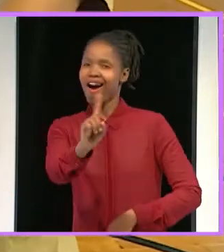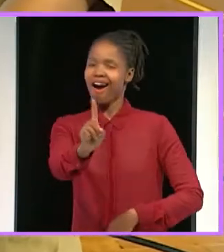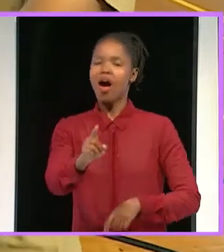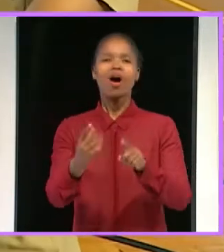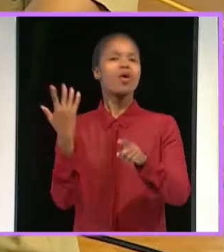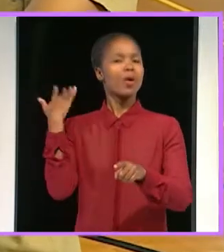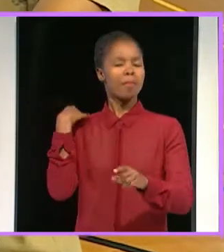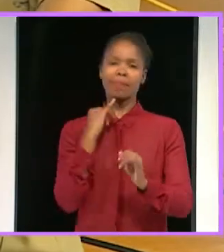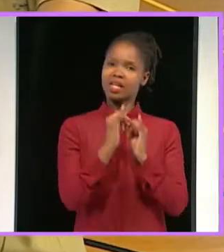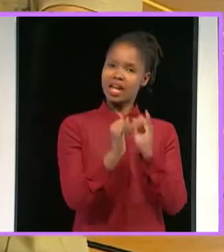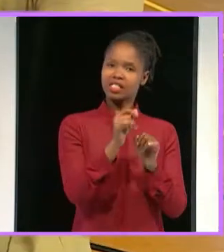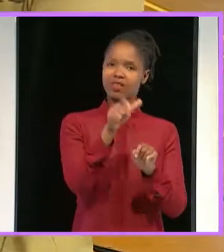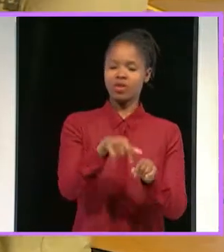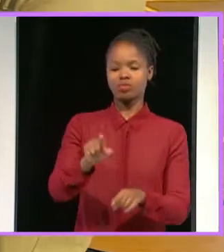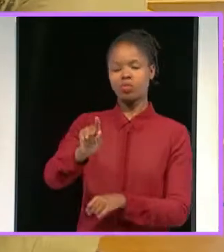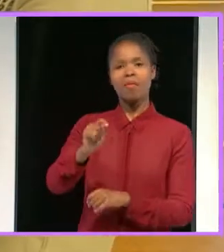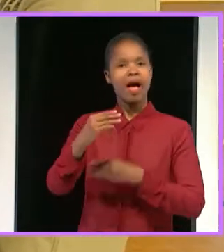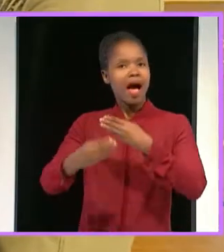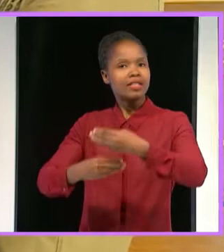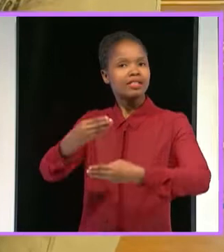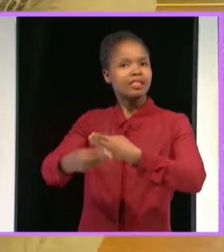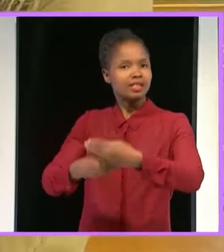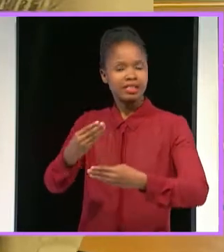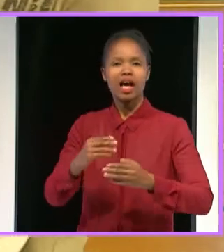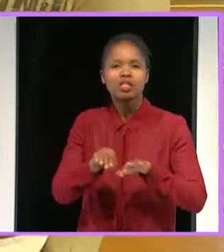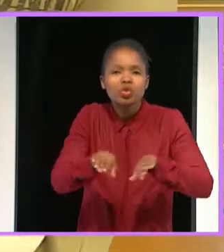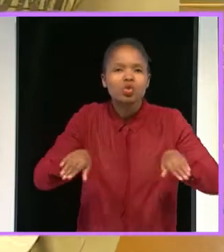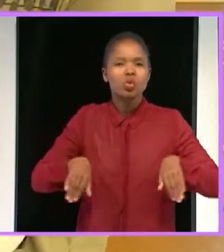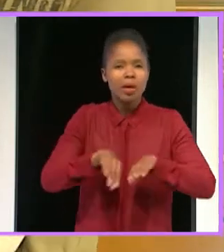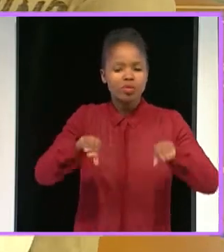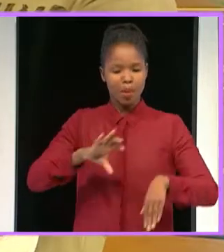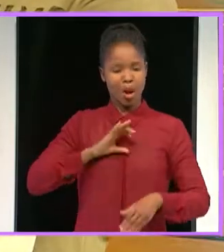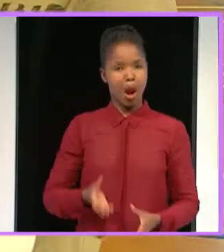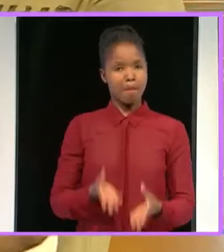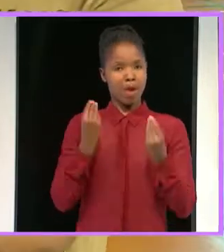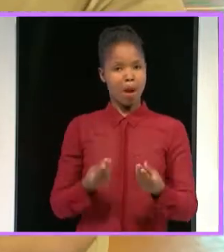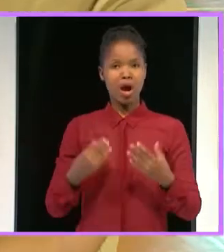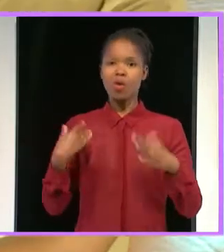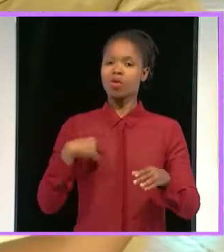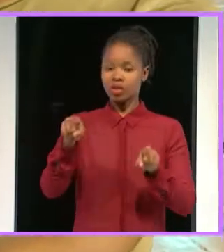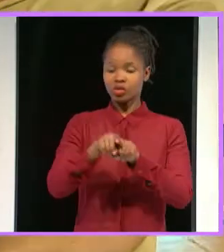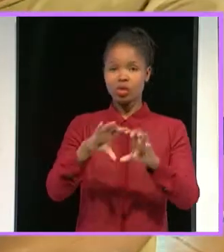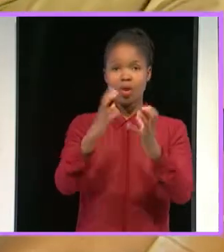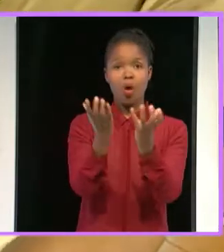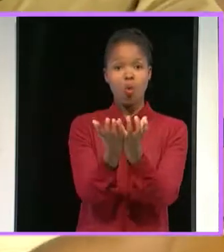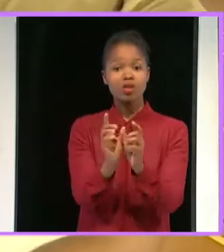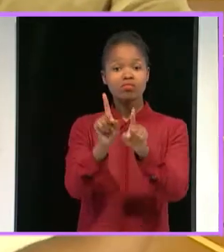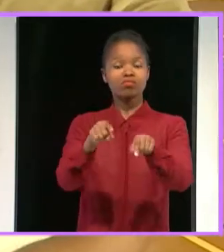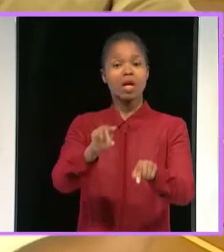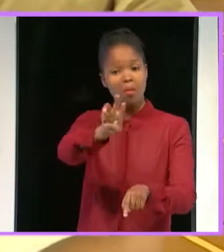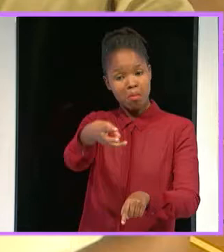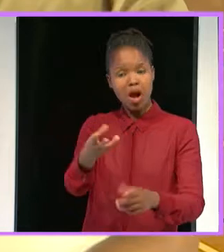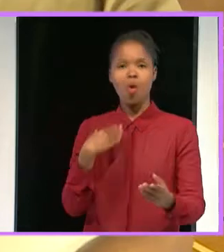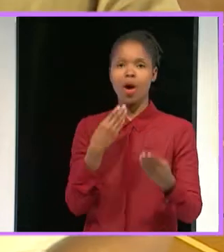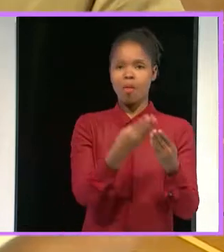we did an interview Nabo Taik at the swimming where he was doing awards for his players, and they were saying Guti Bayaguma World Champs at Brazil. So